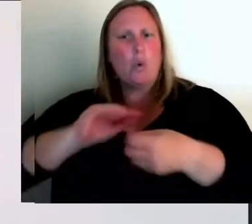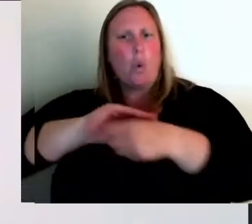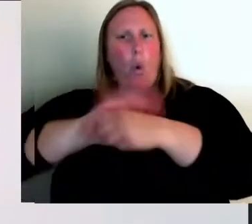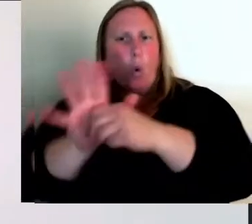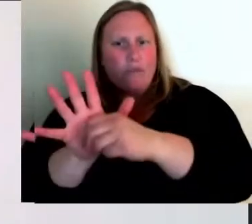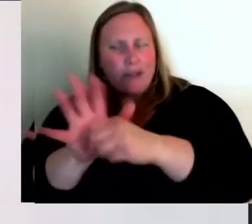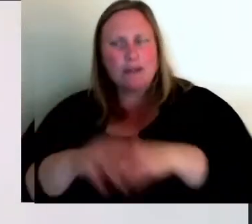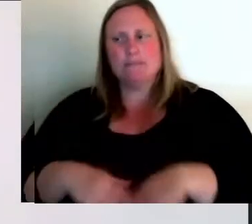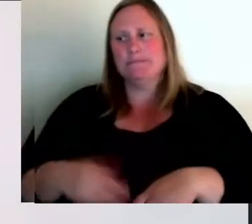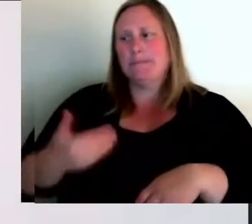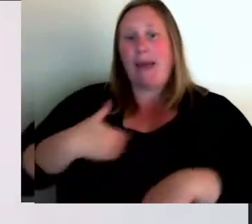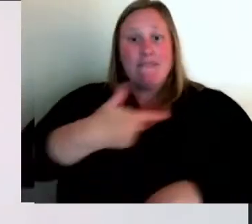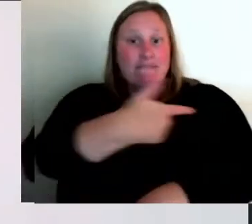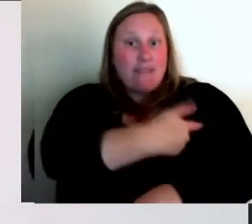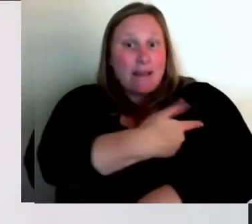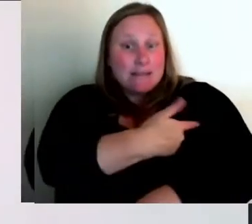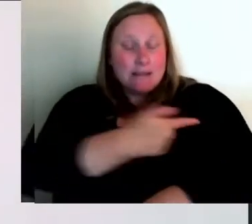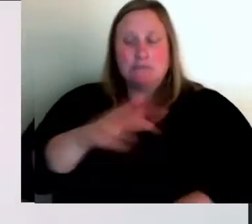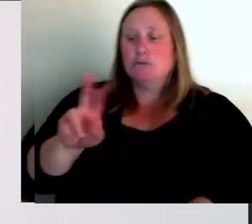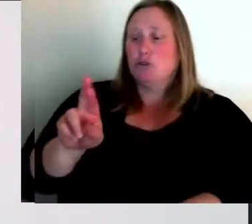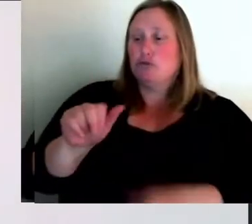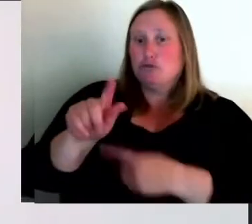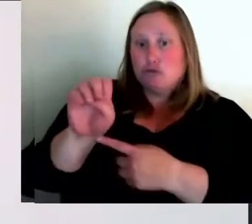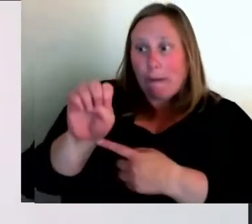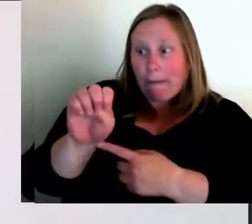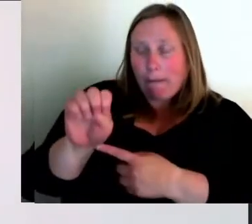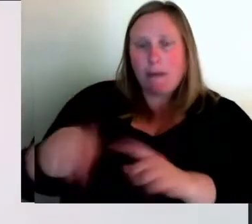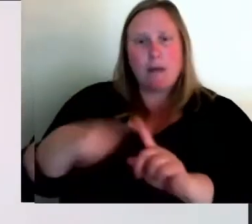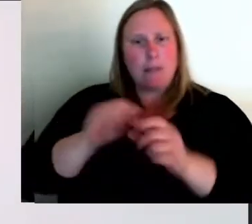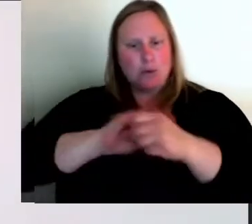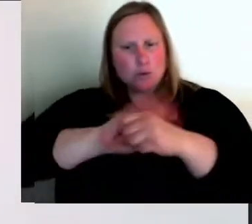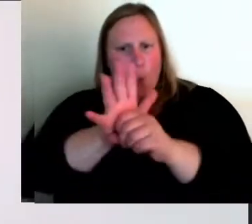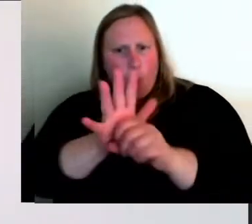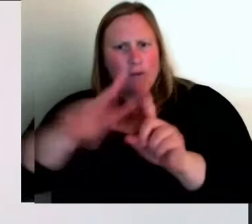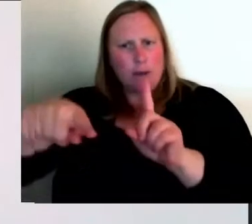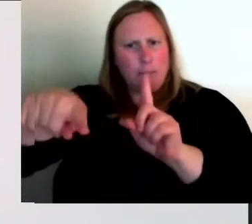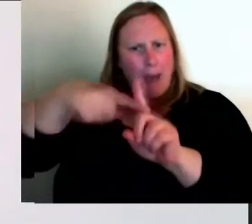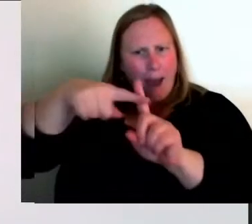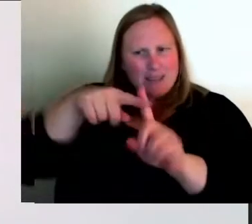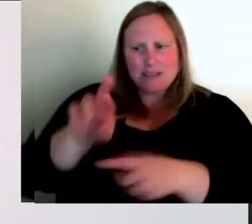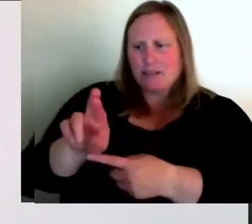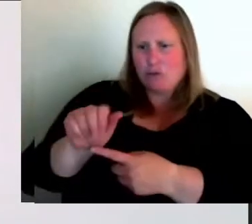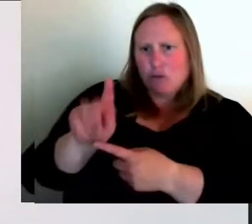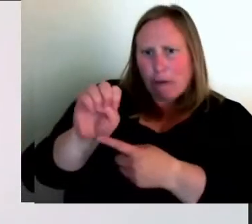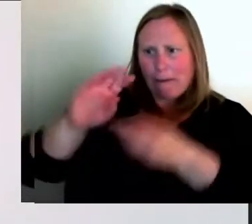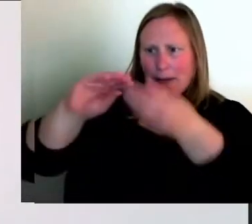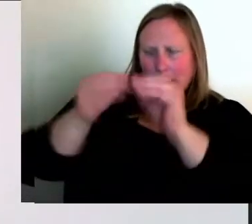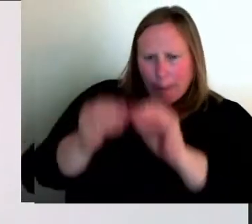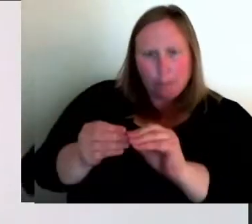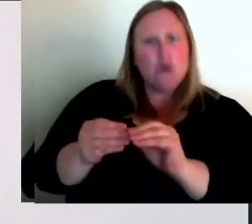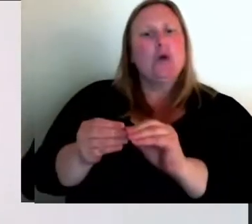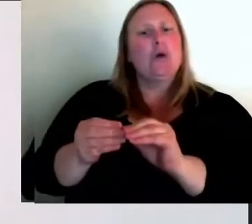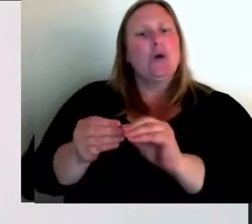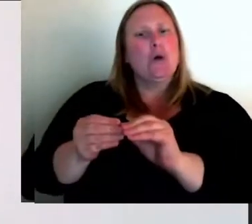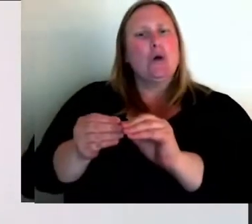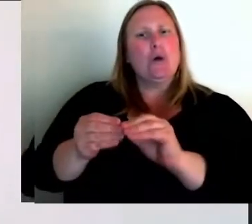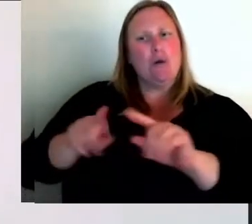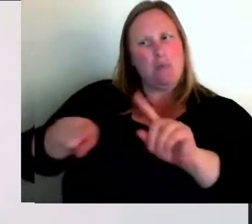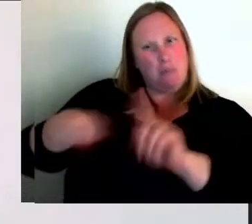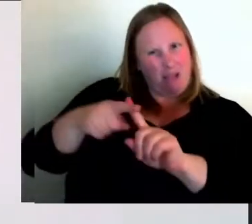includes vaccination rates and COVID-19 disease activity, as well as case and death metrics that use 7-day